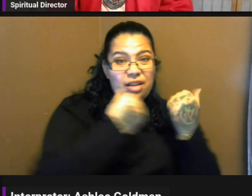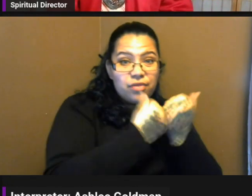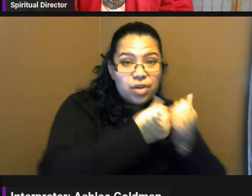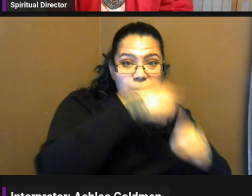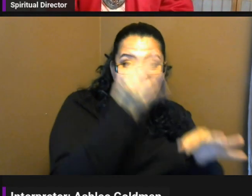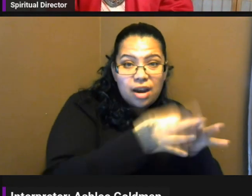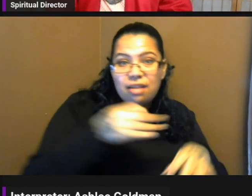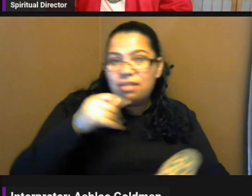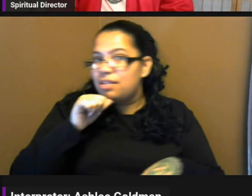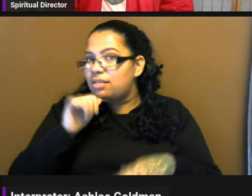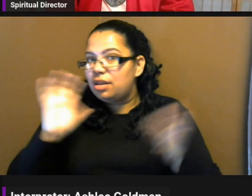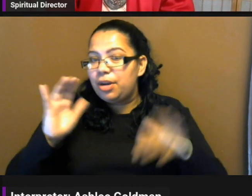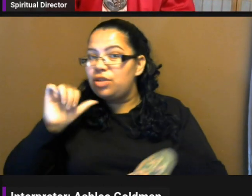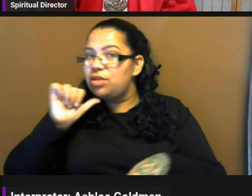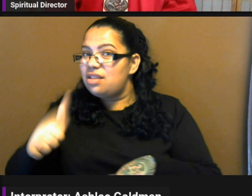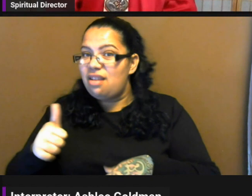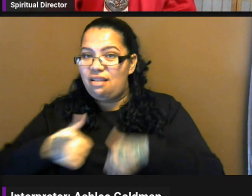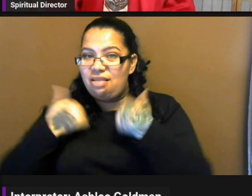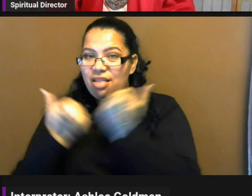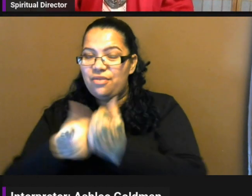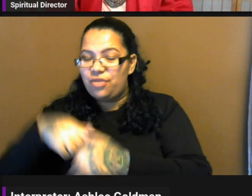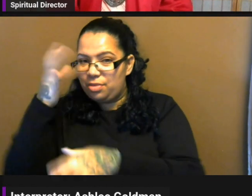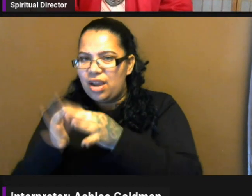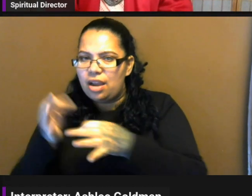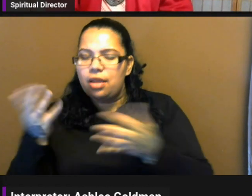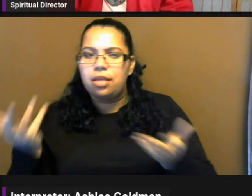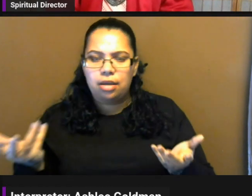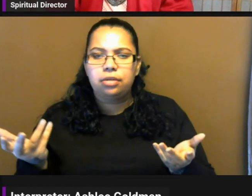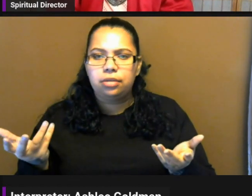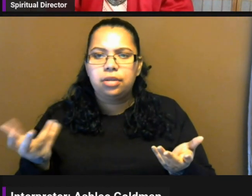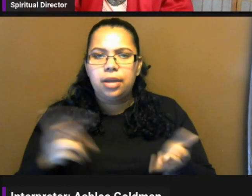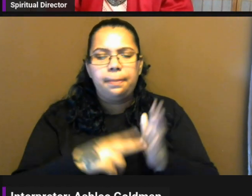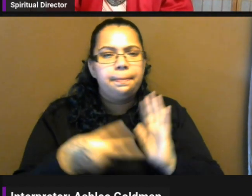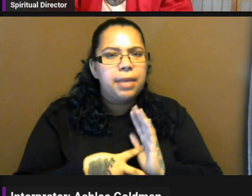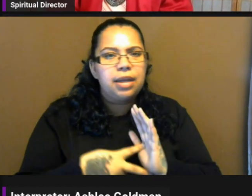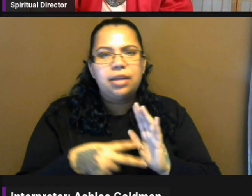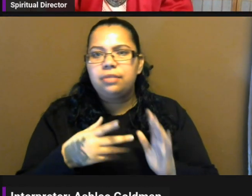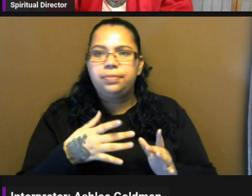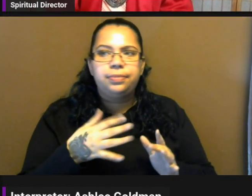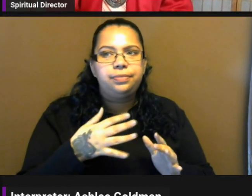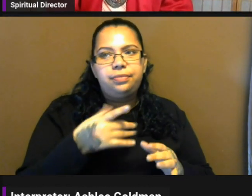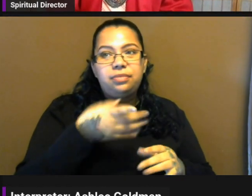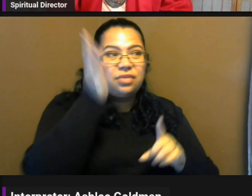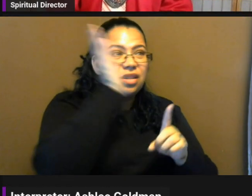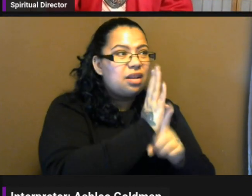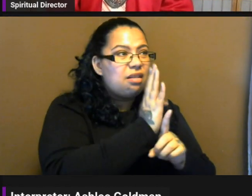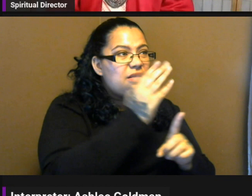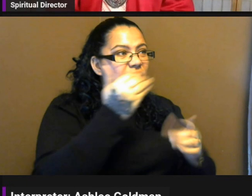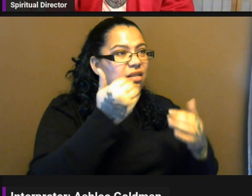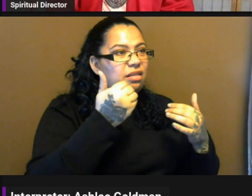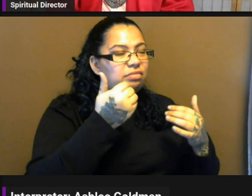faith versus non life affirming faith? What does it mean to have the faith of God? If God has